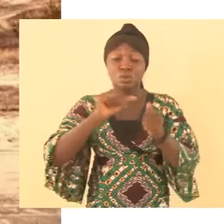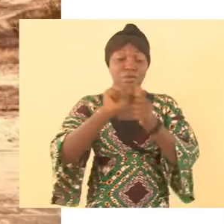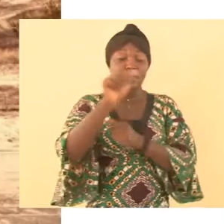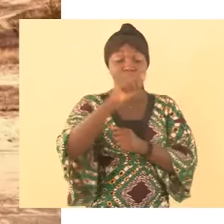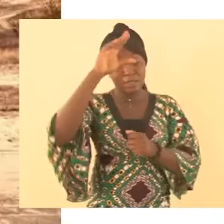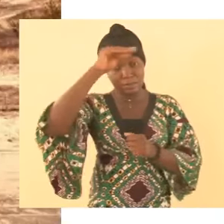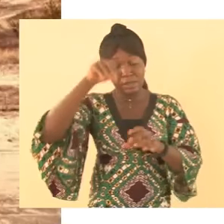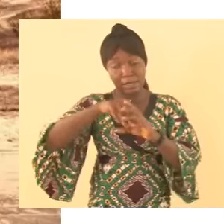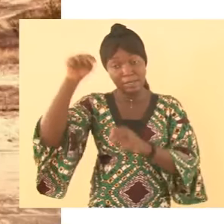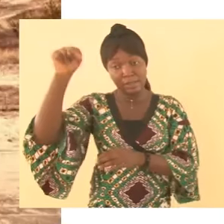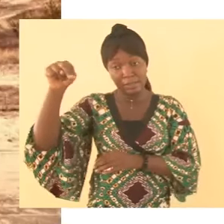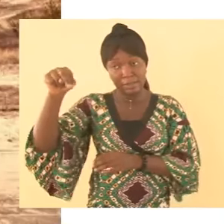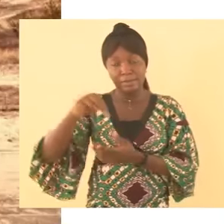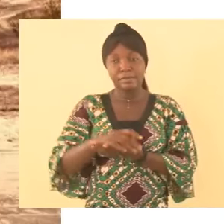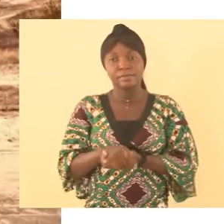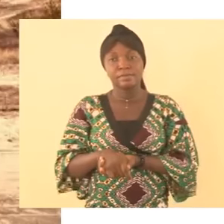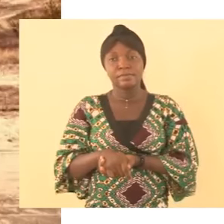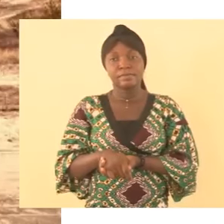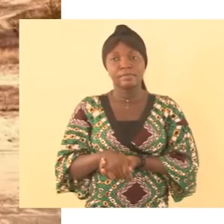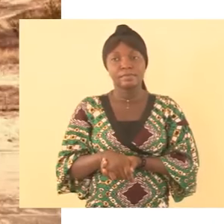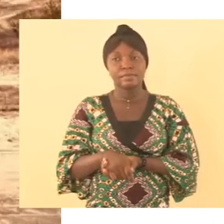Do not pass a man in need,